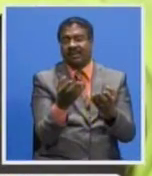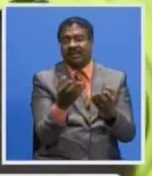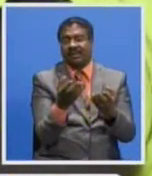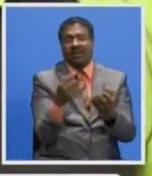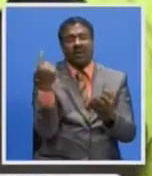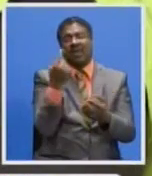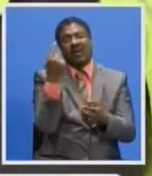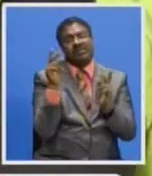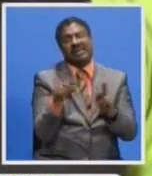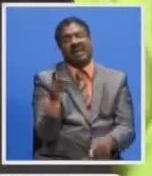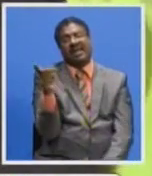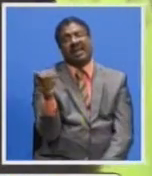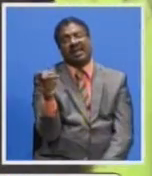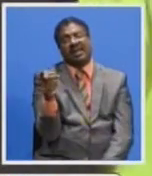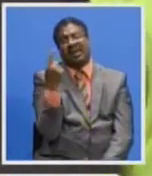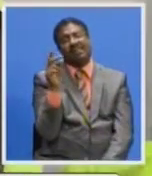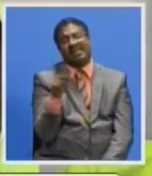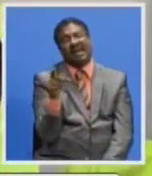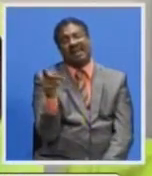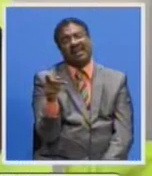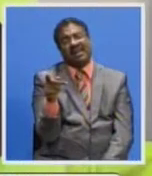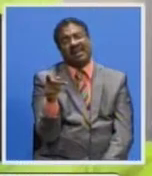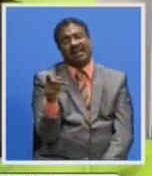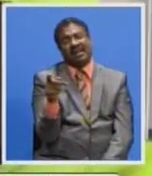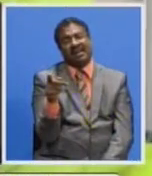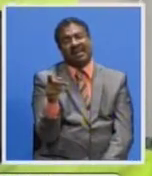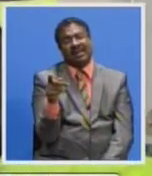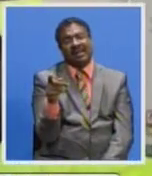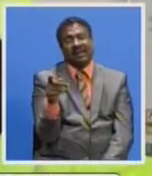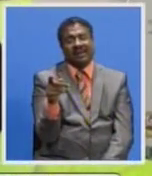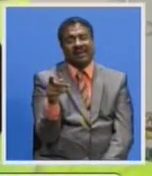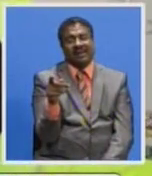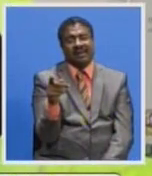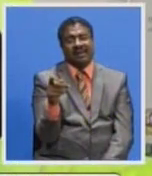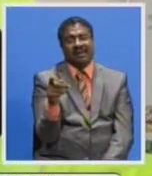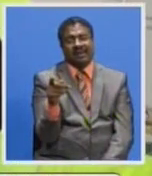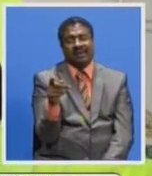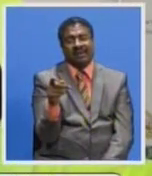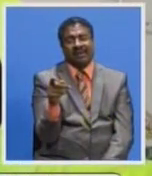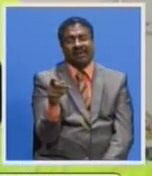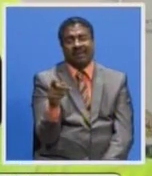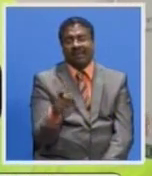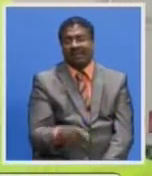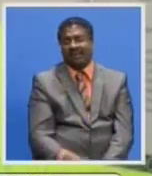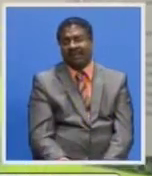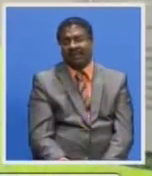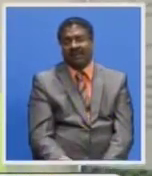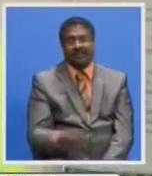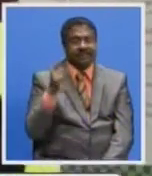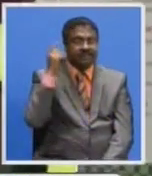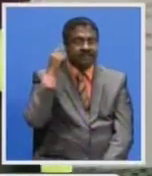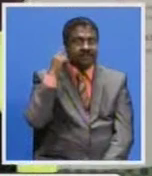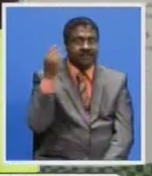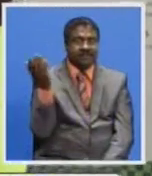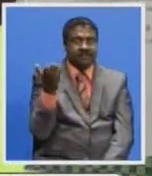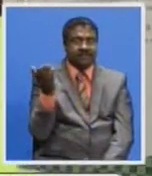person? Actually 2 officers. We had pressure at build the other side for fitness. Okay. So what I